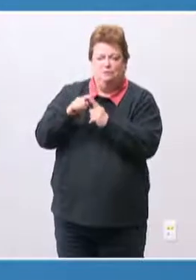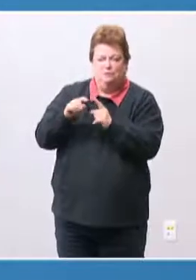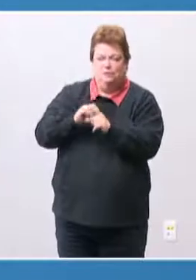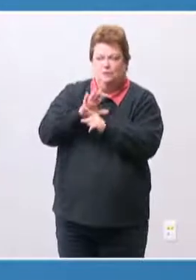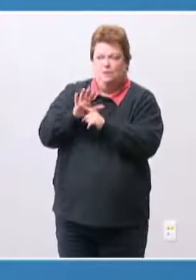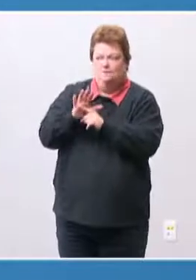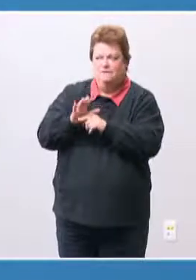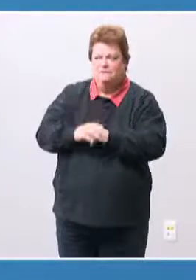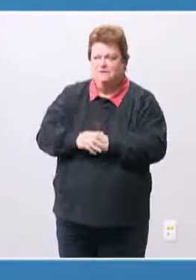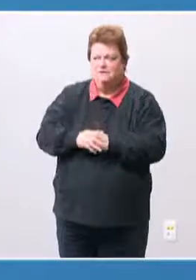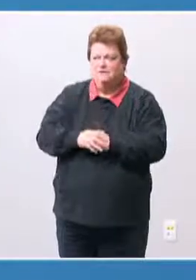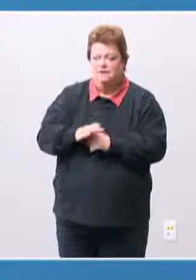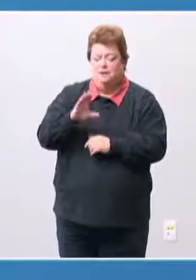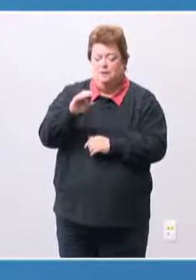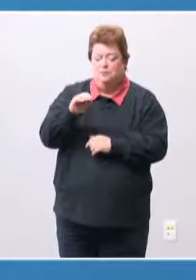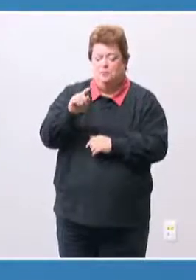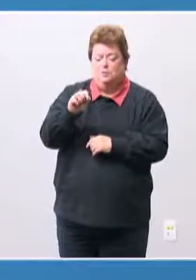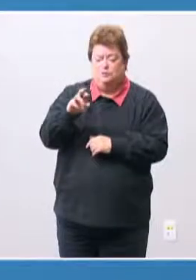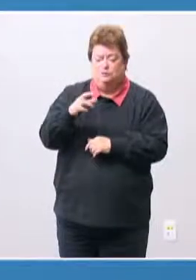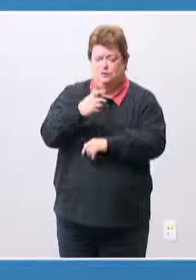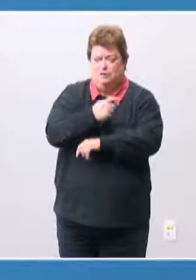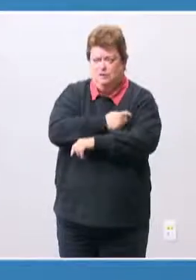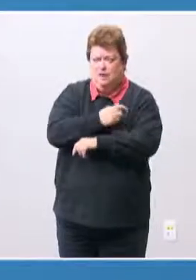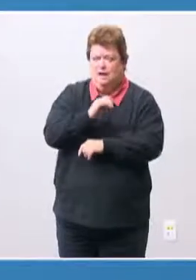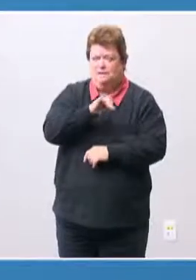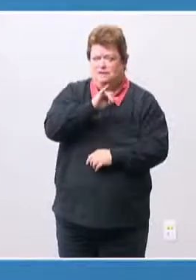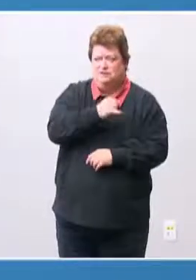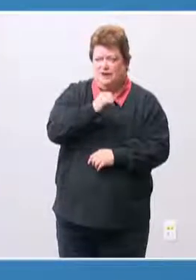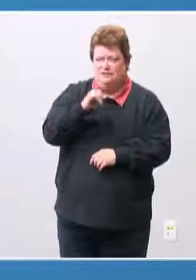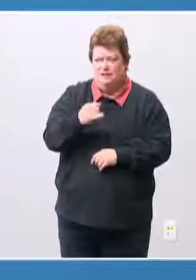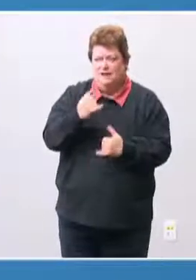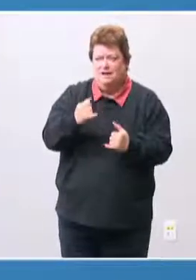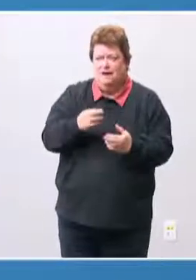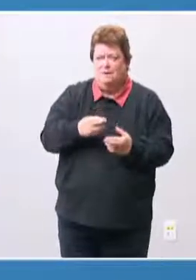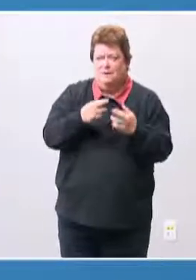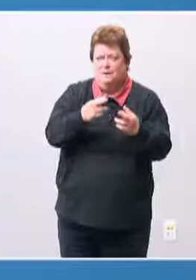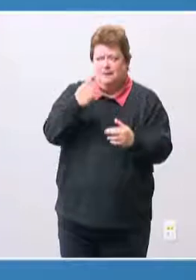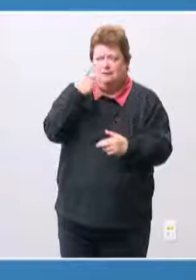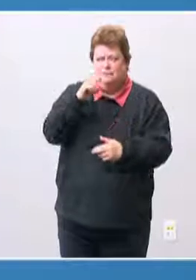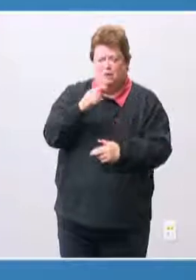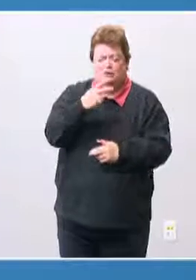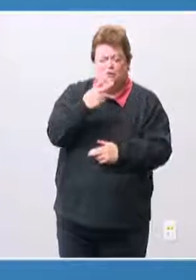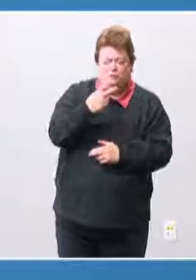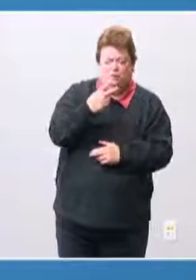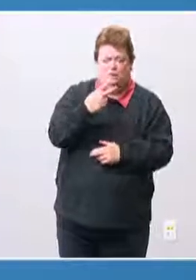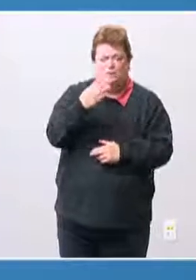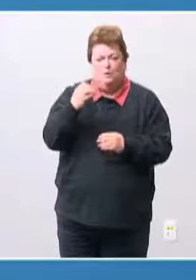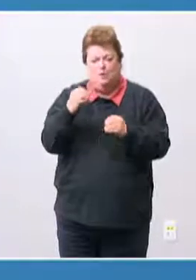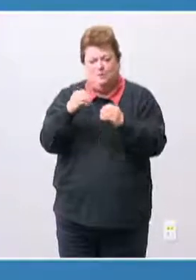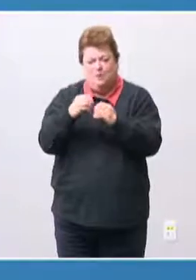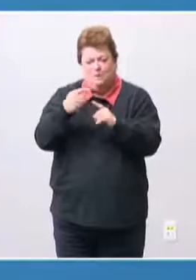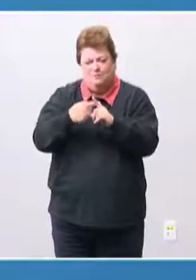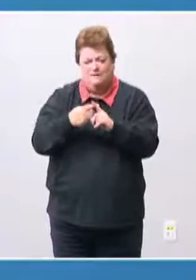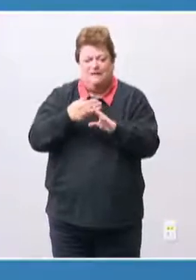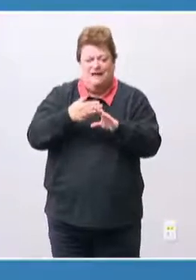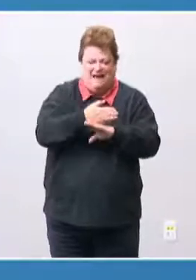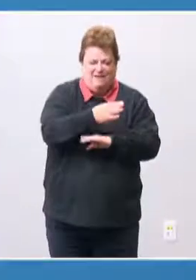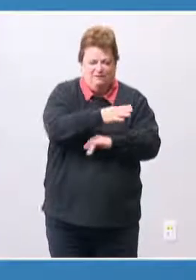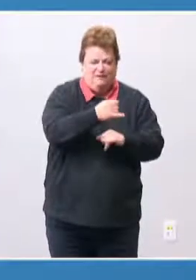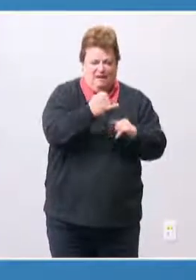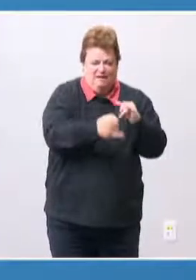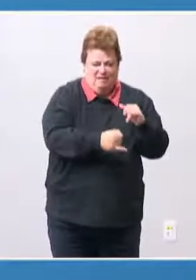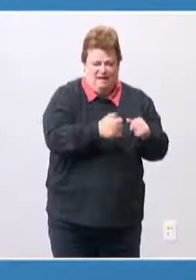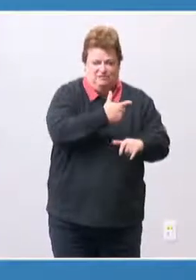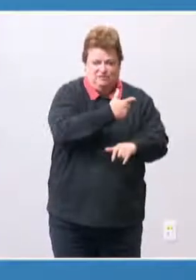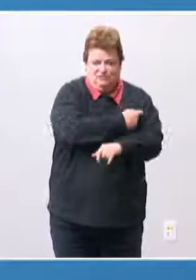COVID-19. Booster doses of the J&J vaccine are now recommended 2 or more months after the initial dose for all